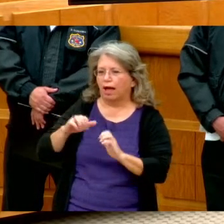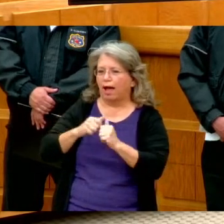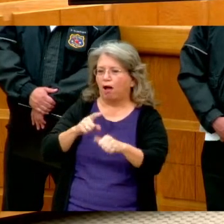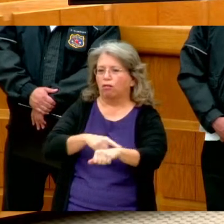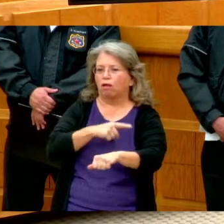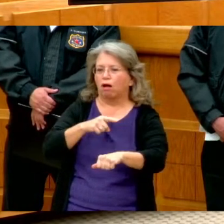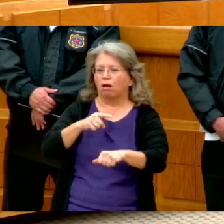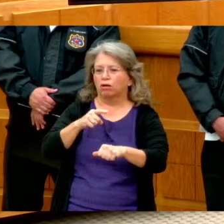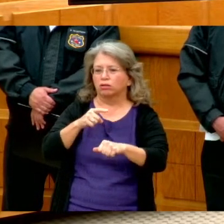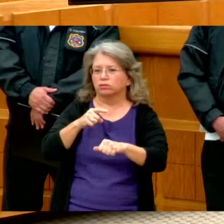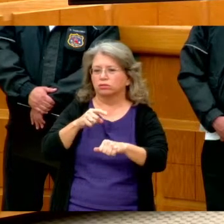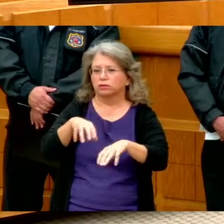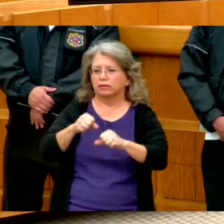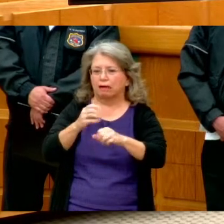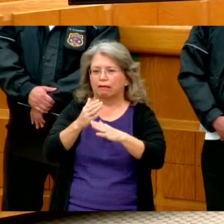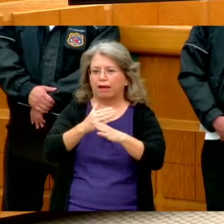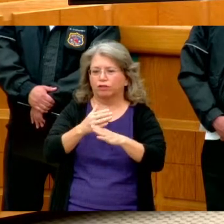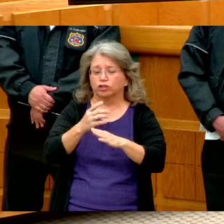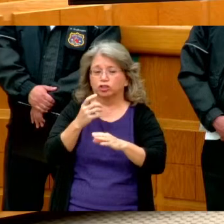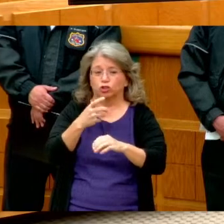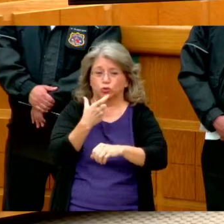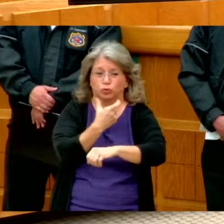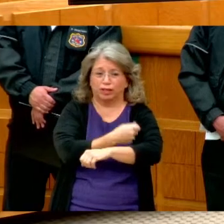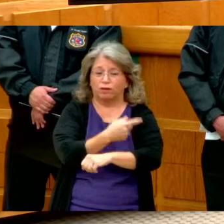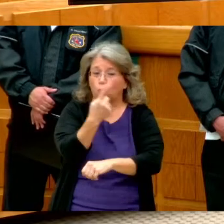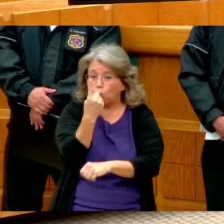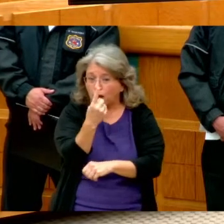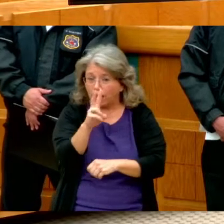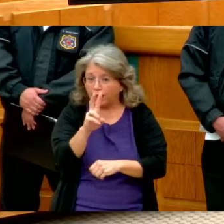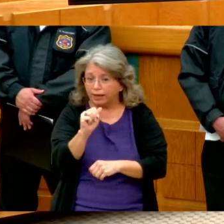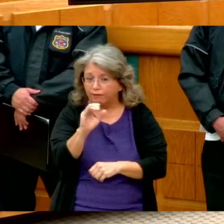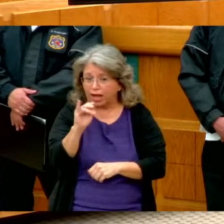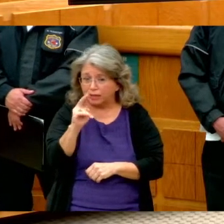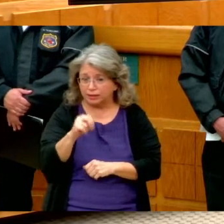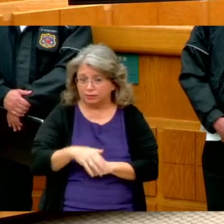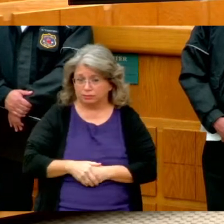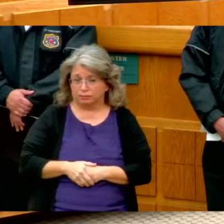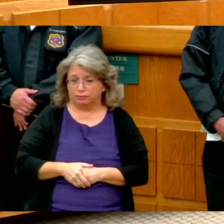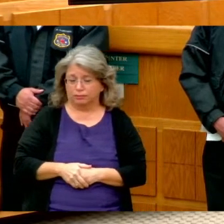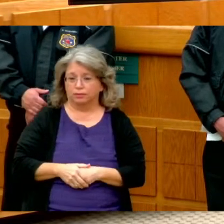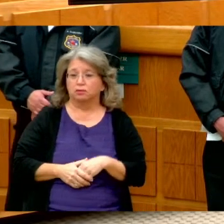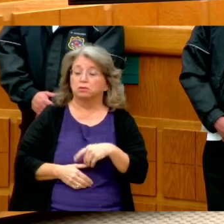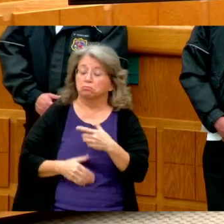give out a single vaccine? Okay,